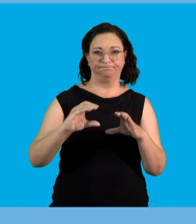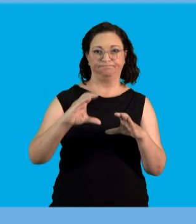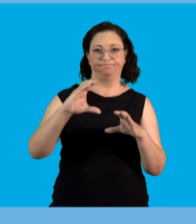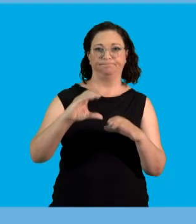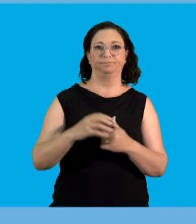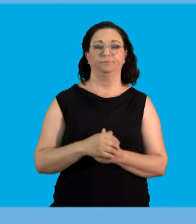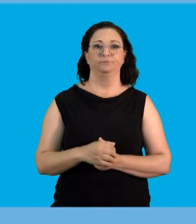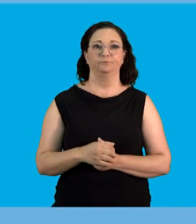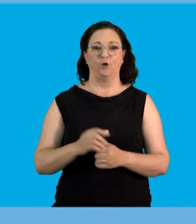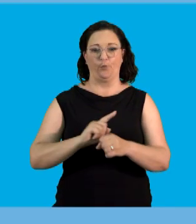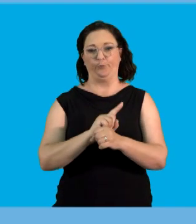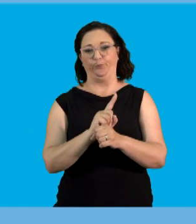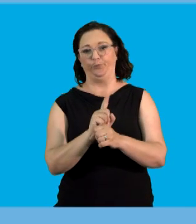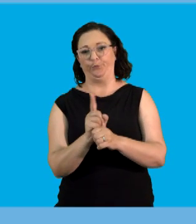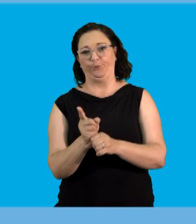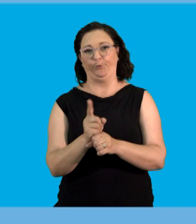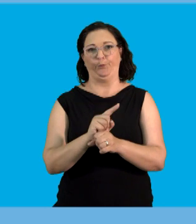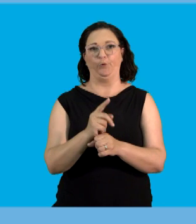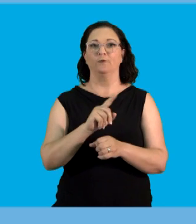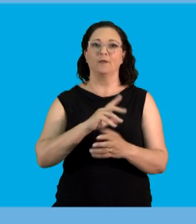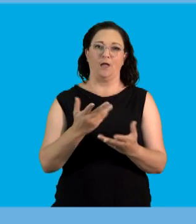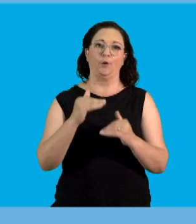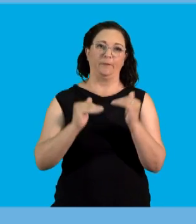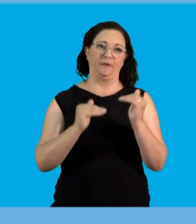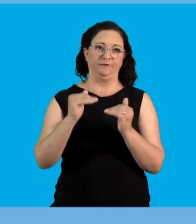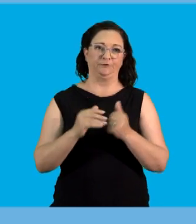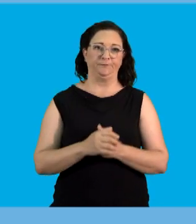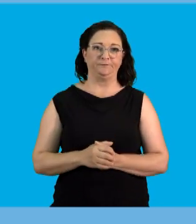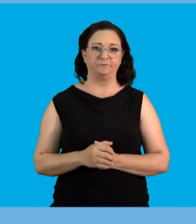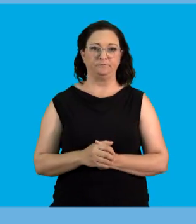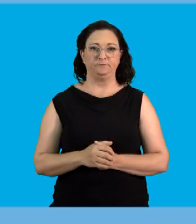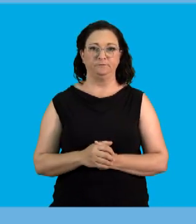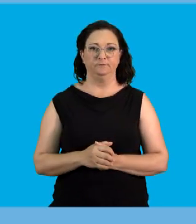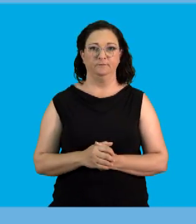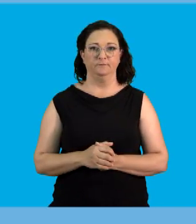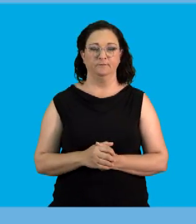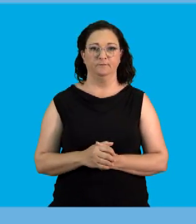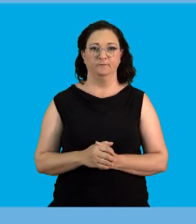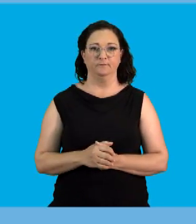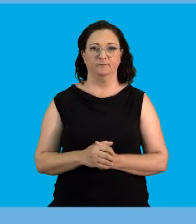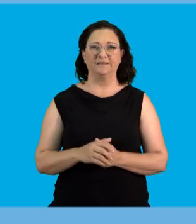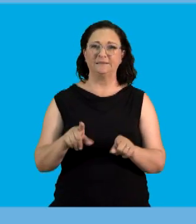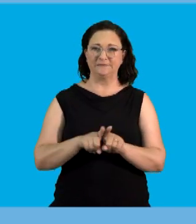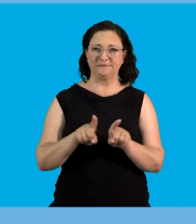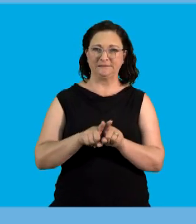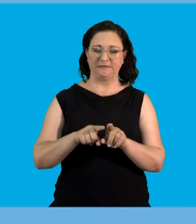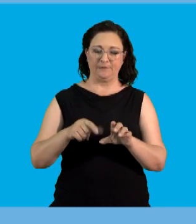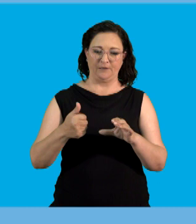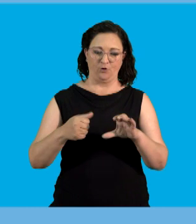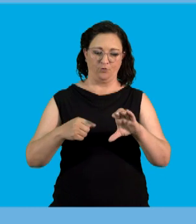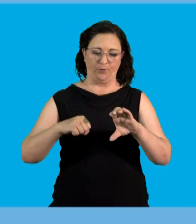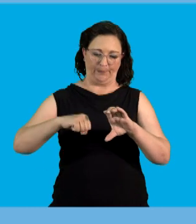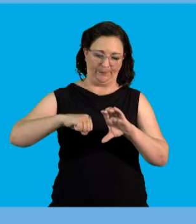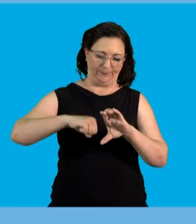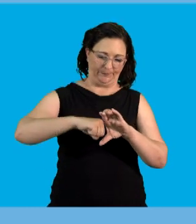is indicated by how far back the bar inside the gauge is pushed backwards. So as long as now this metal